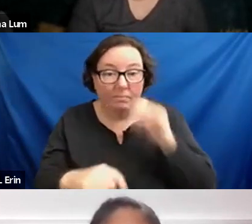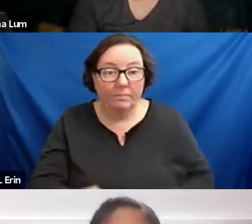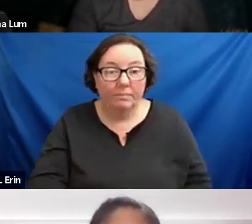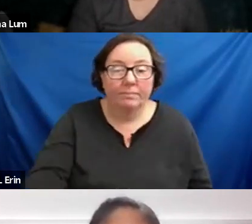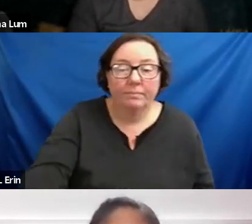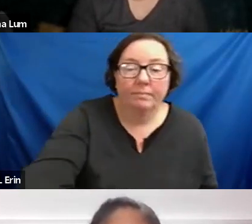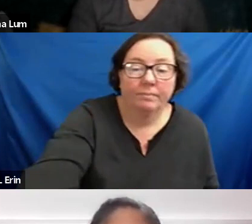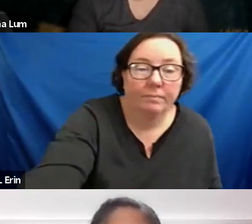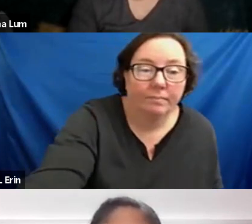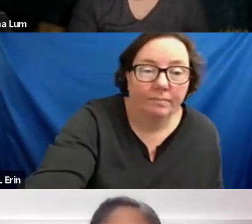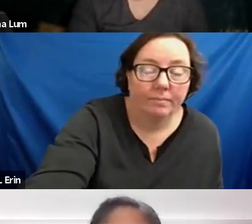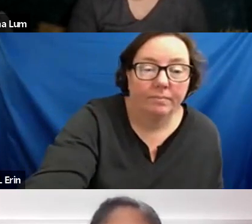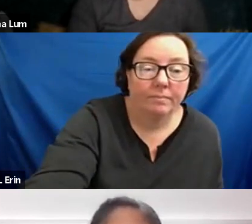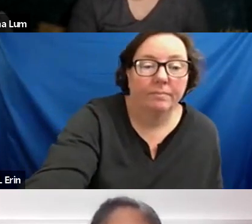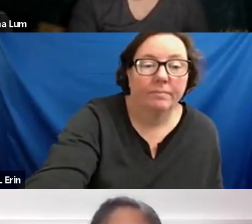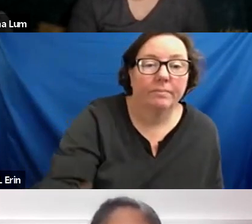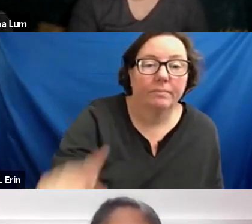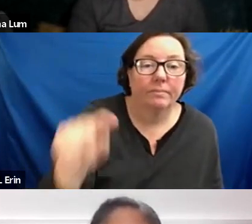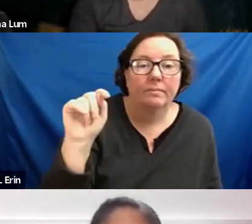Tatum Donovan.